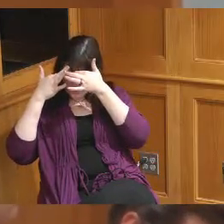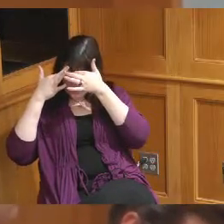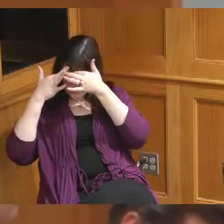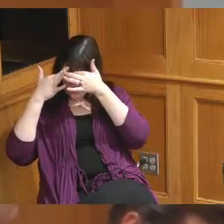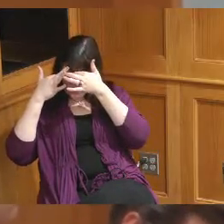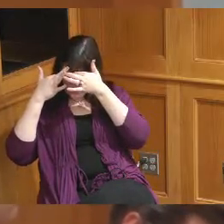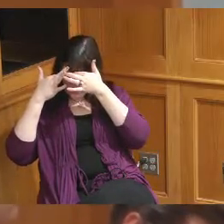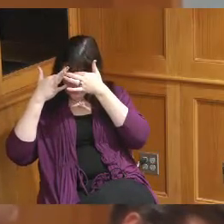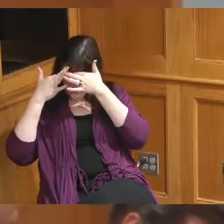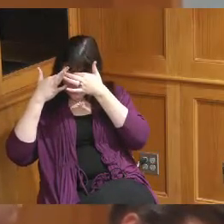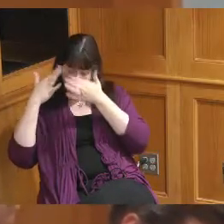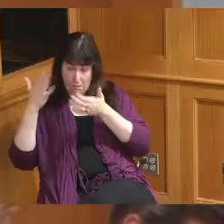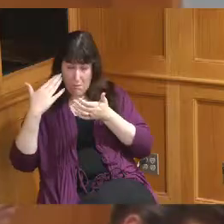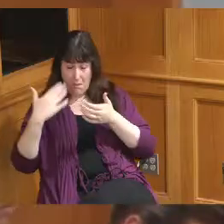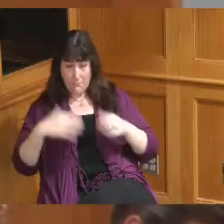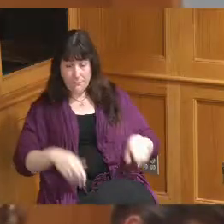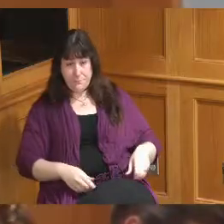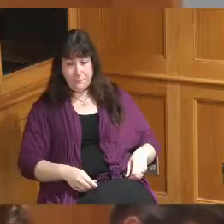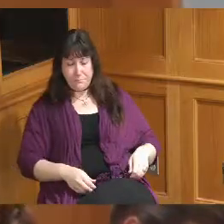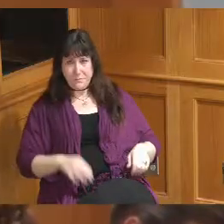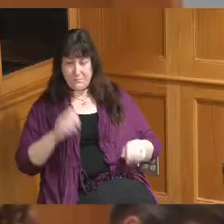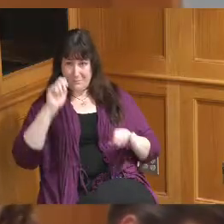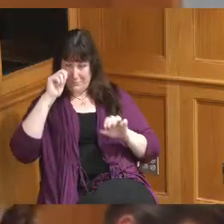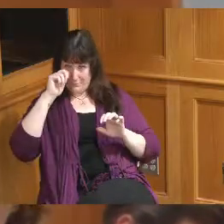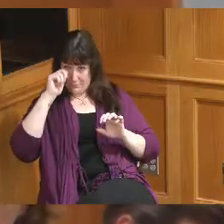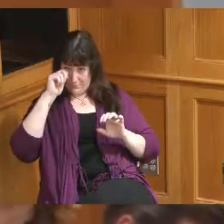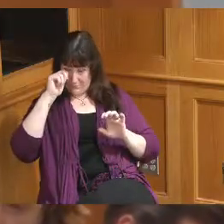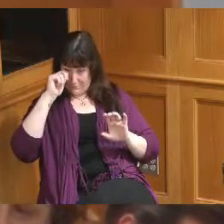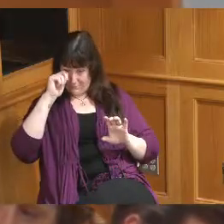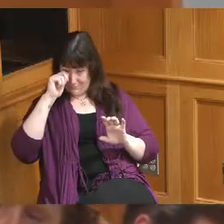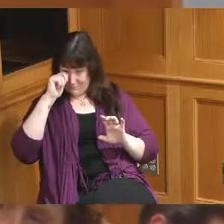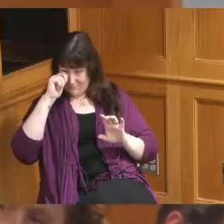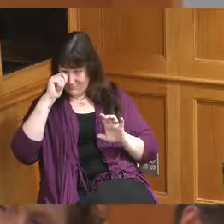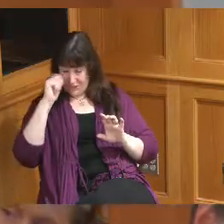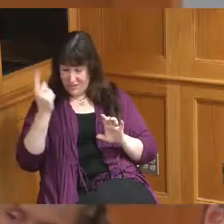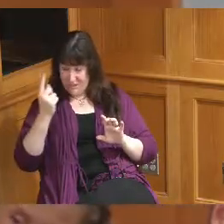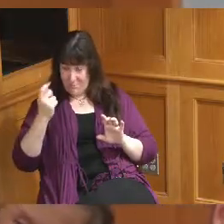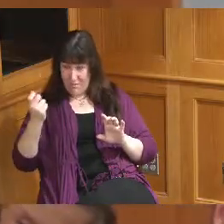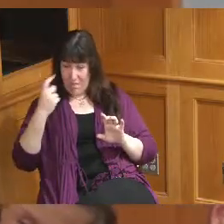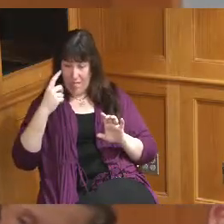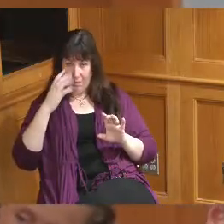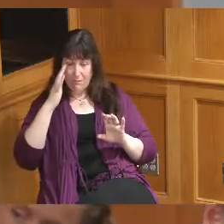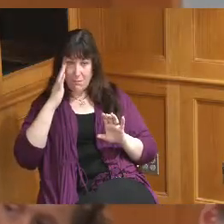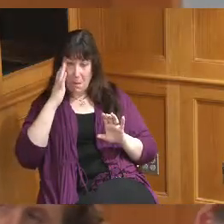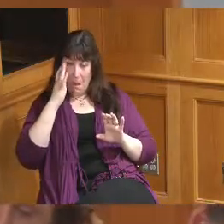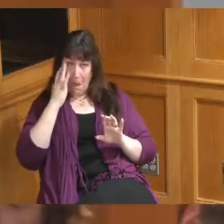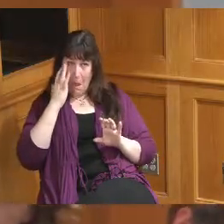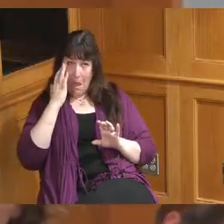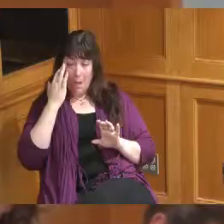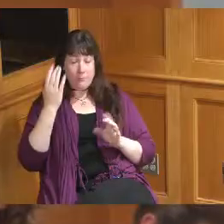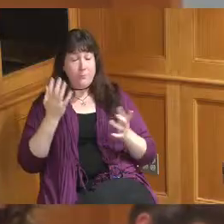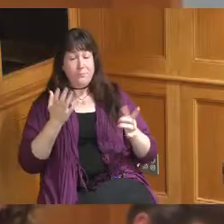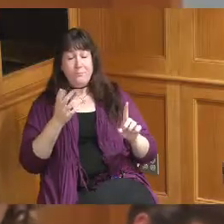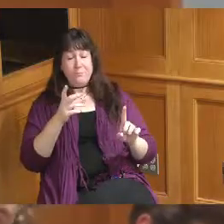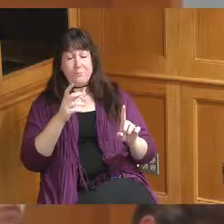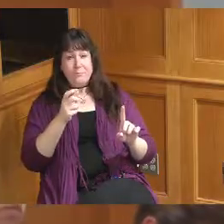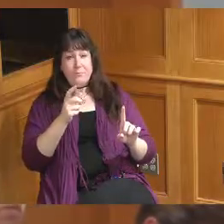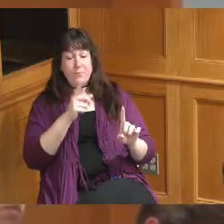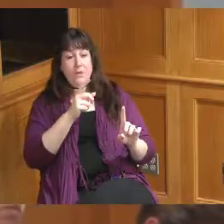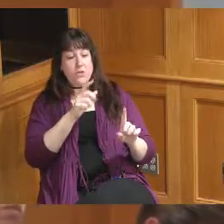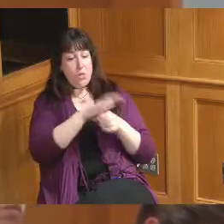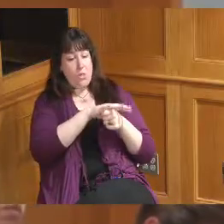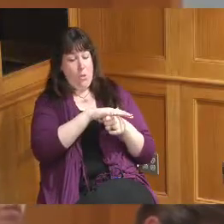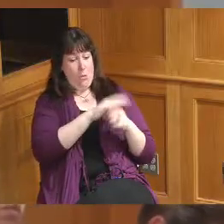out to the people that you all are talking to in your communities to figure out what can we apply for. If